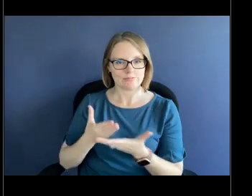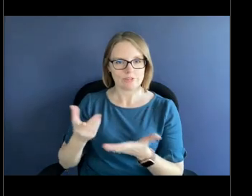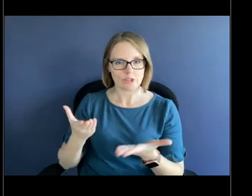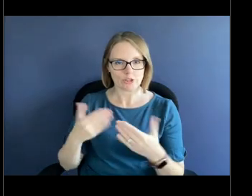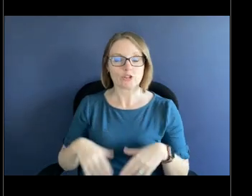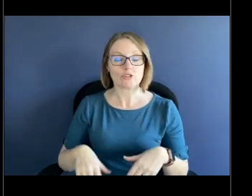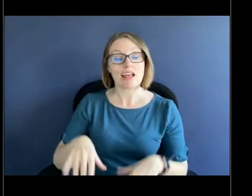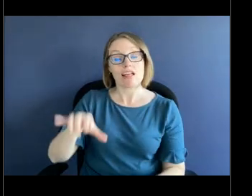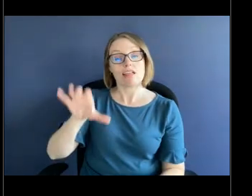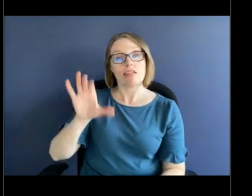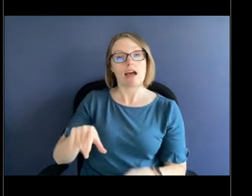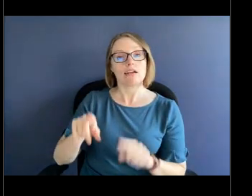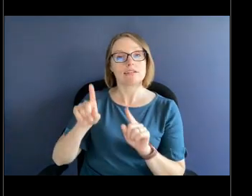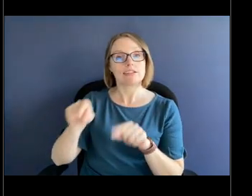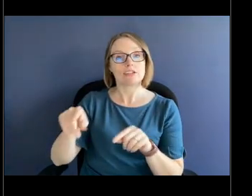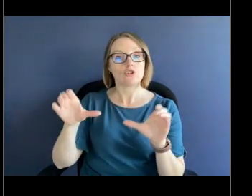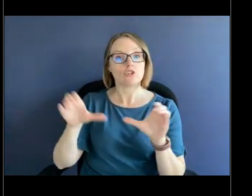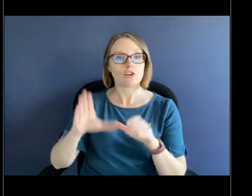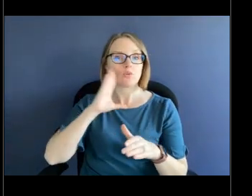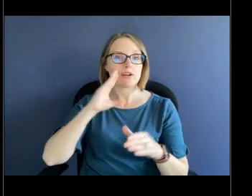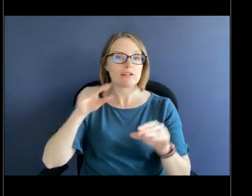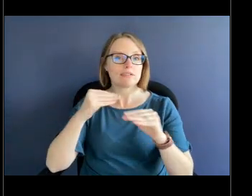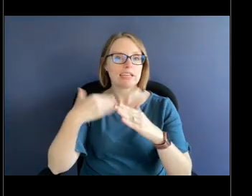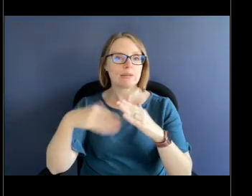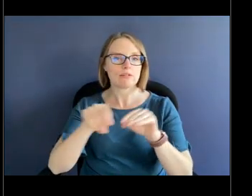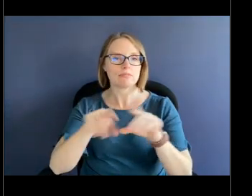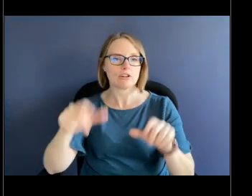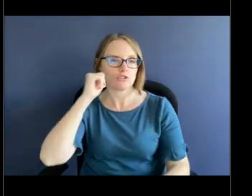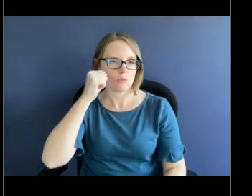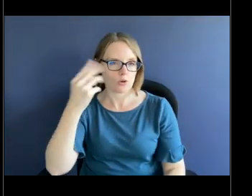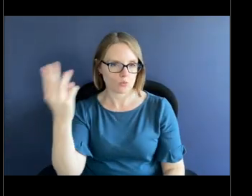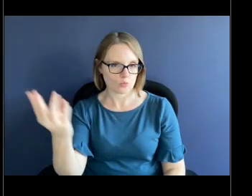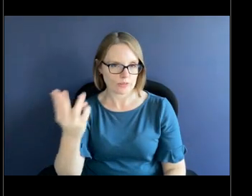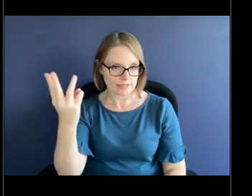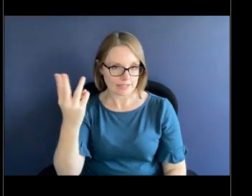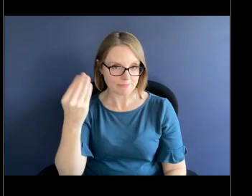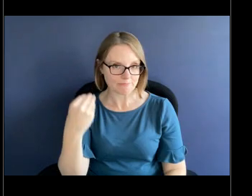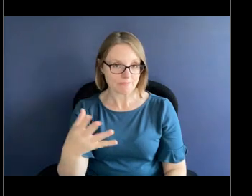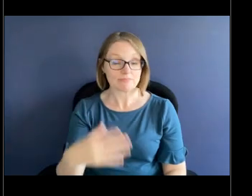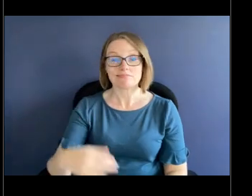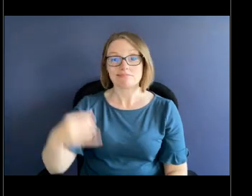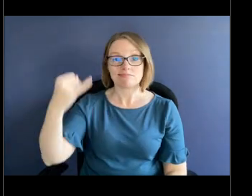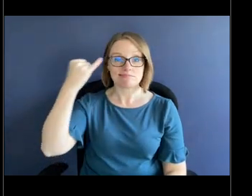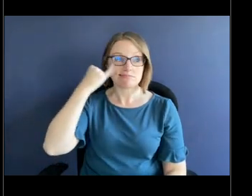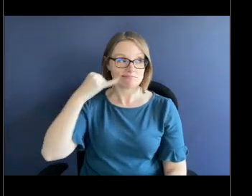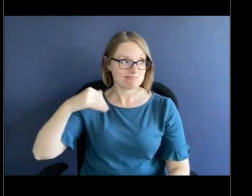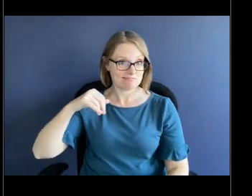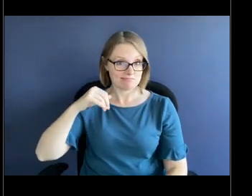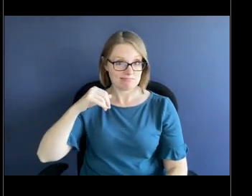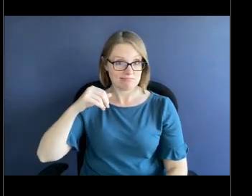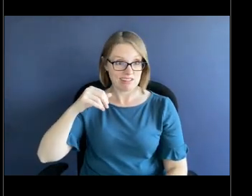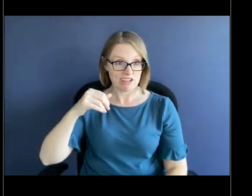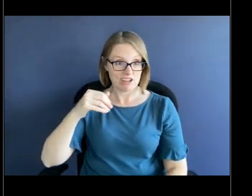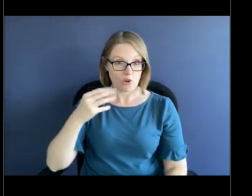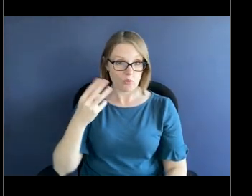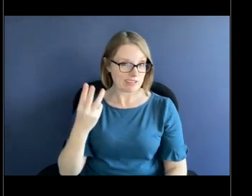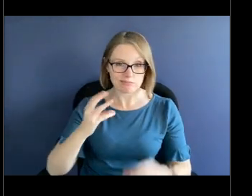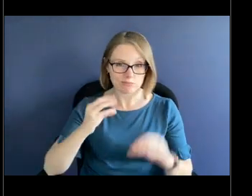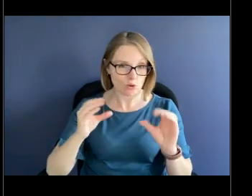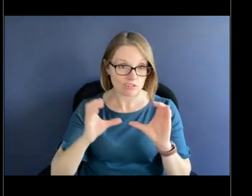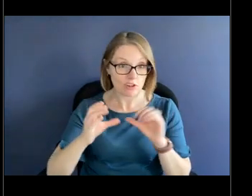will be sent to you on Wednesday, tomorrow. If you do not receive the attendance certificate by Thursday